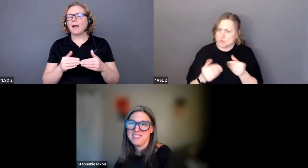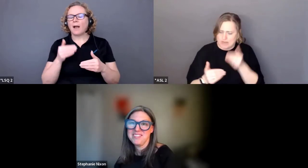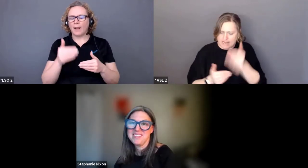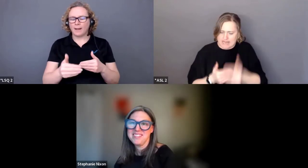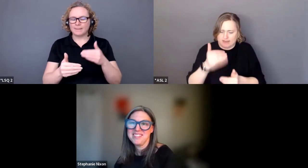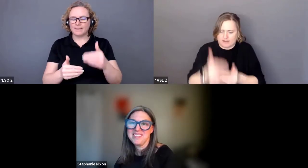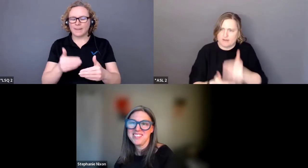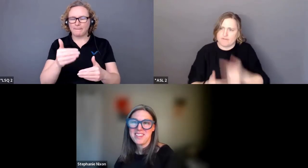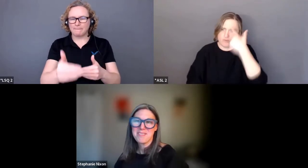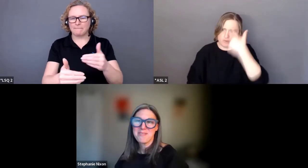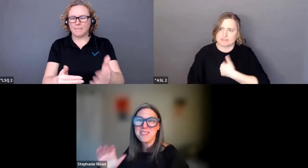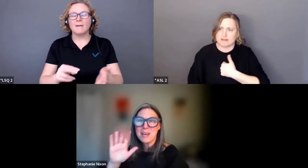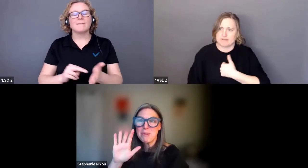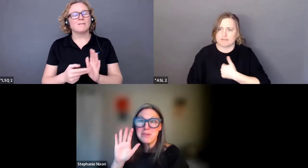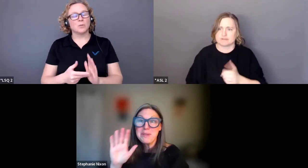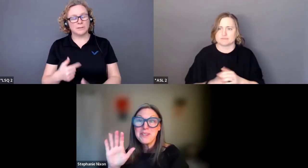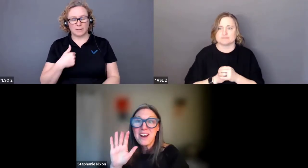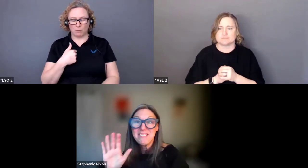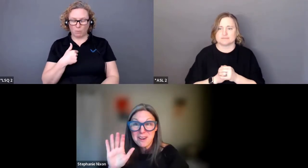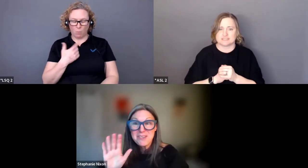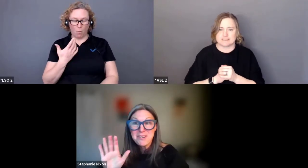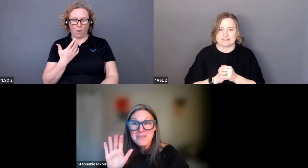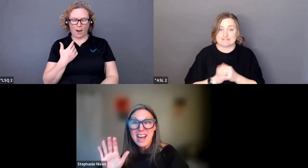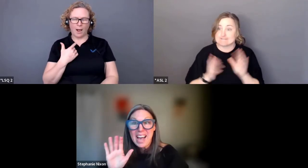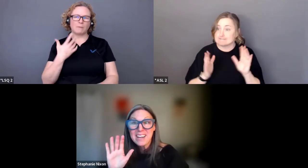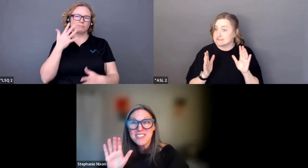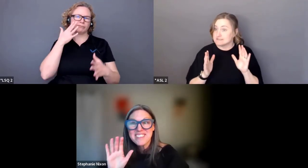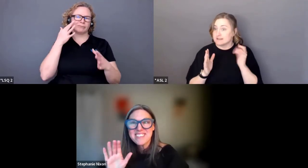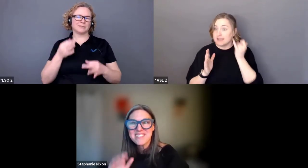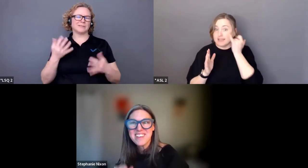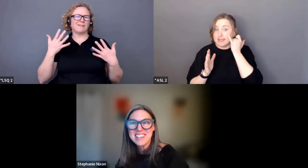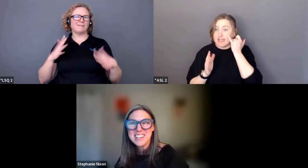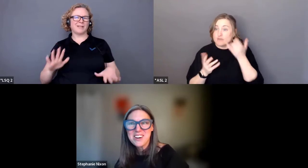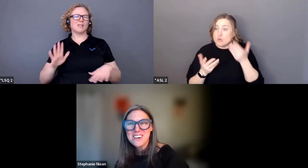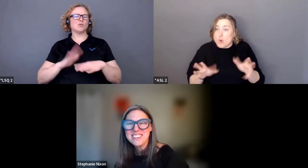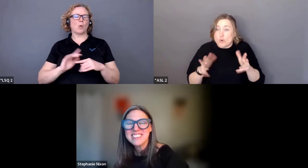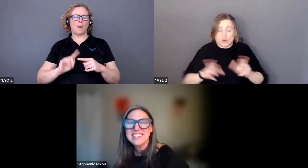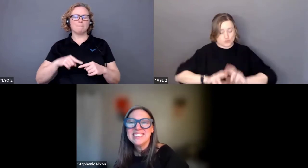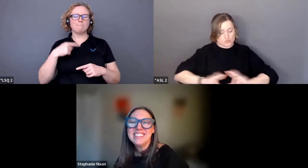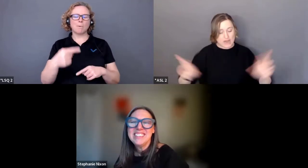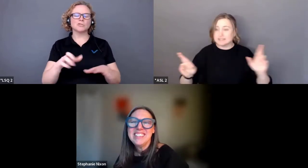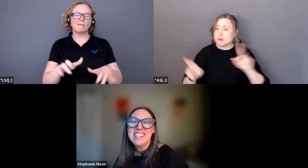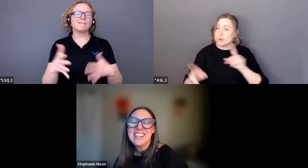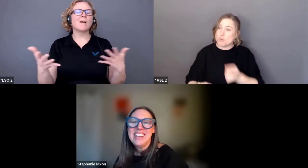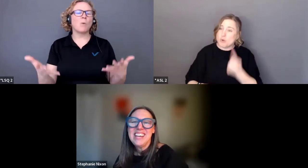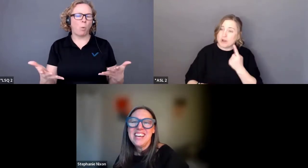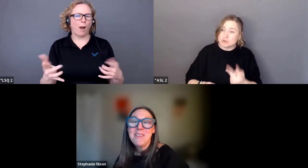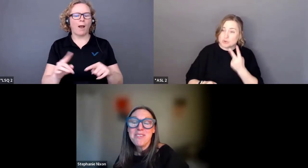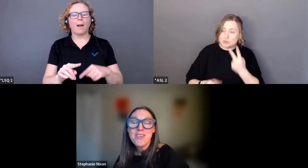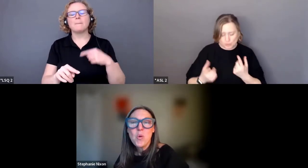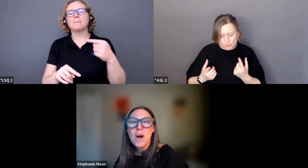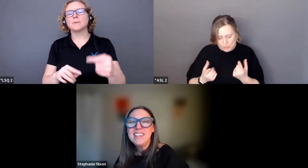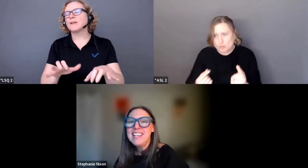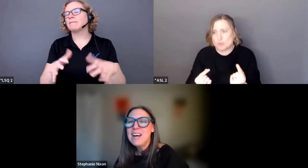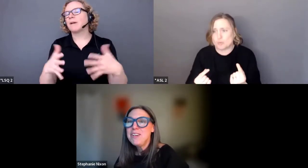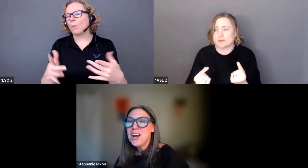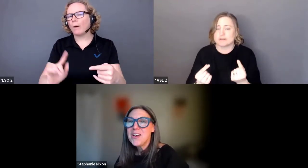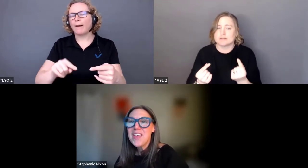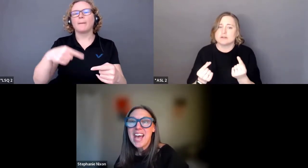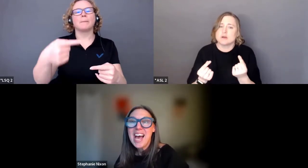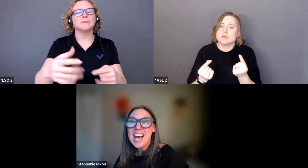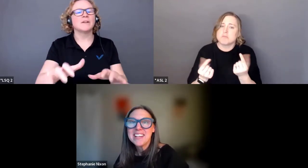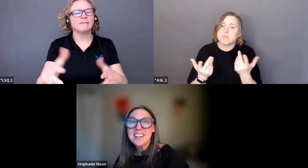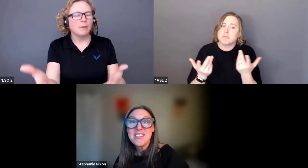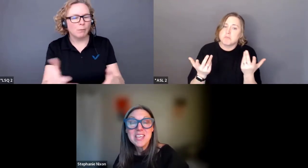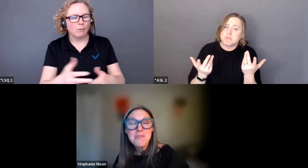myself. So that's first step. Have you even got one or two actions ready to go? And if so, what level